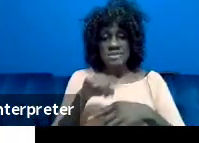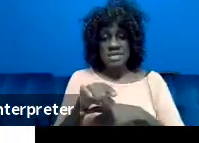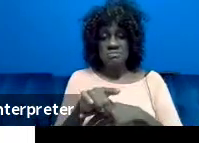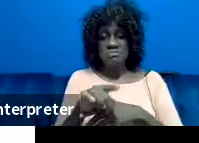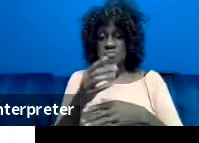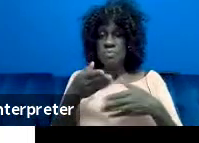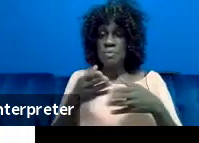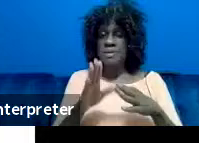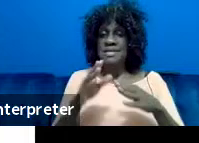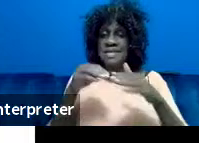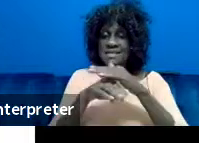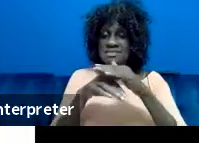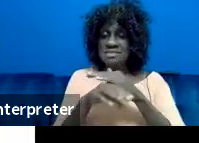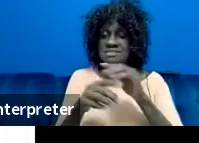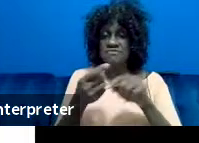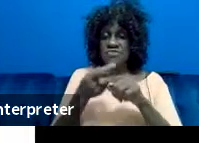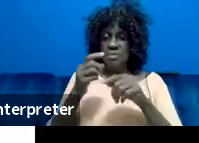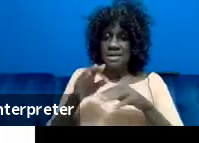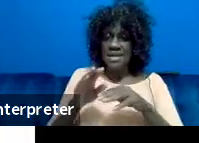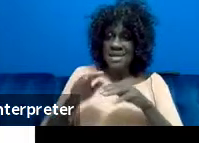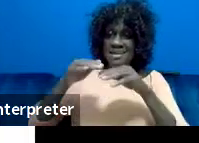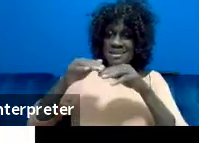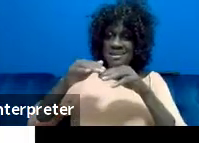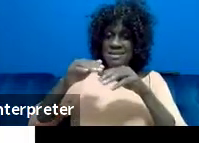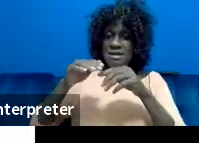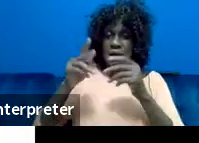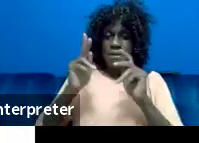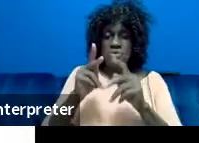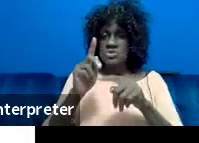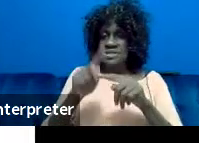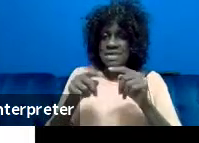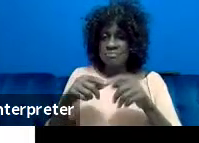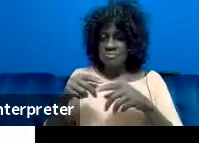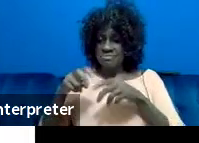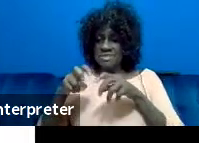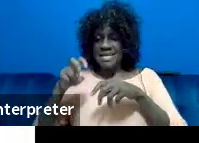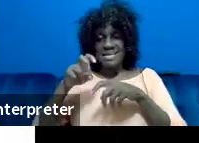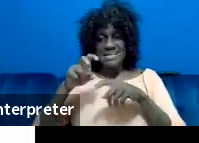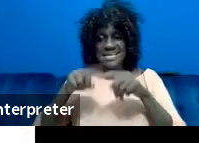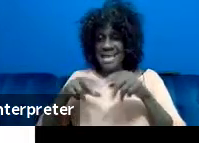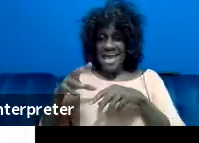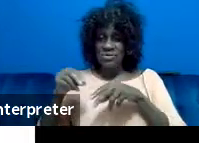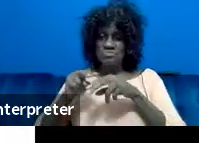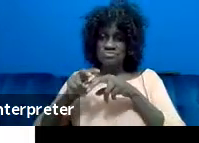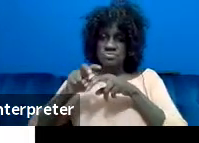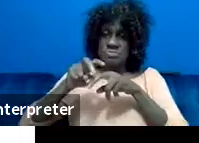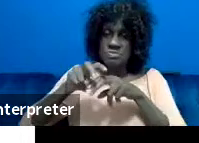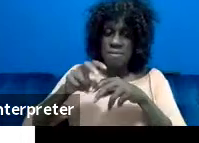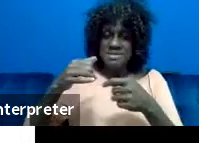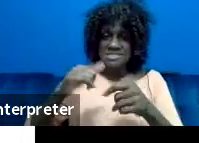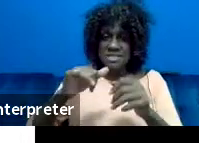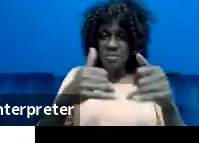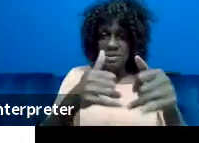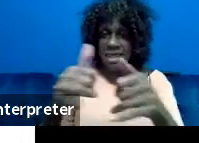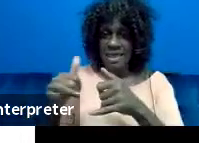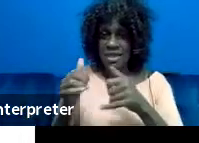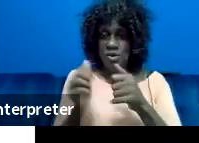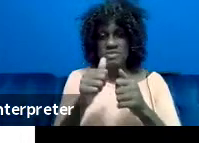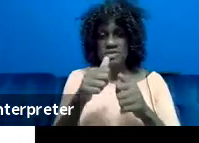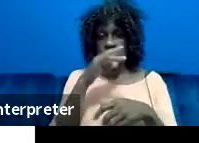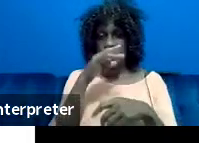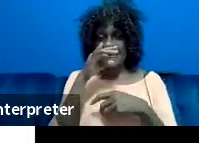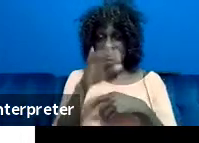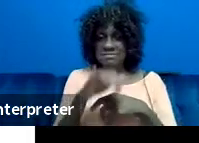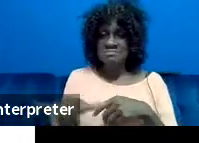permit access from an elevated level for somebody that may not be able to leave a mobility device, but still interact with those young kids around them in the